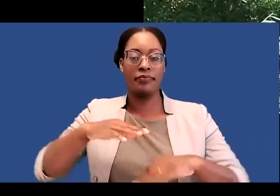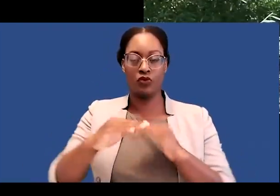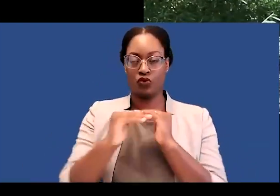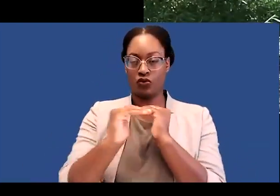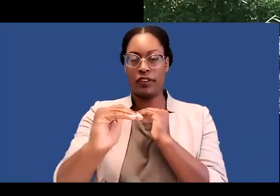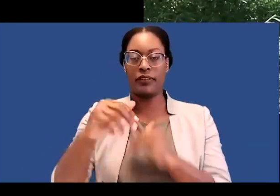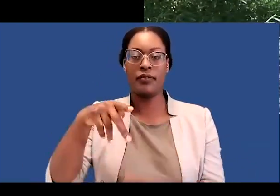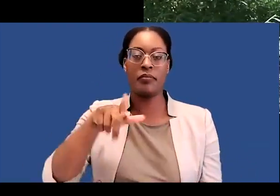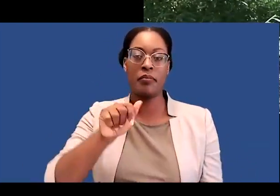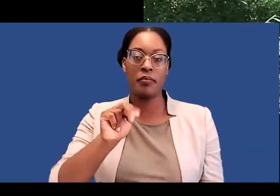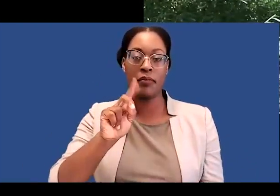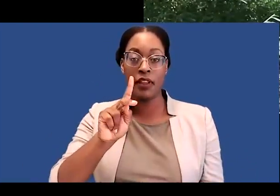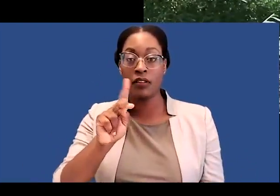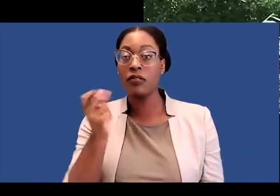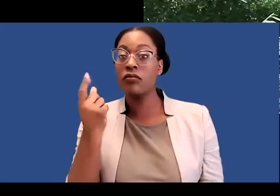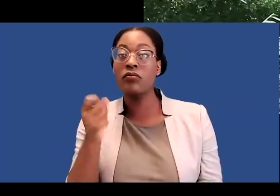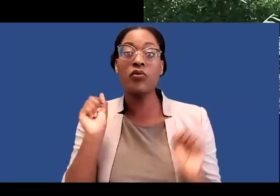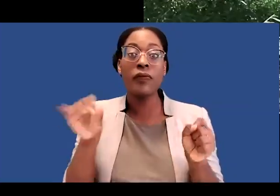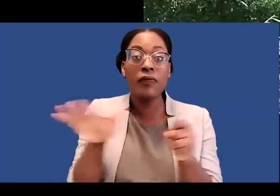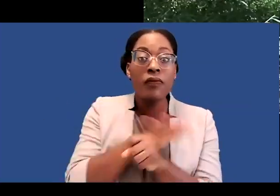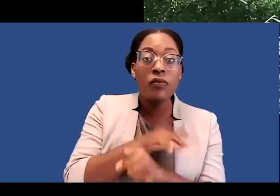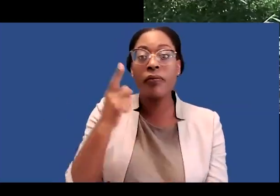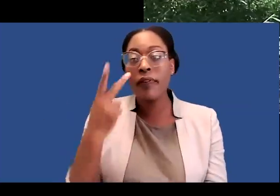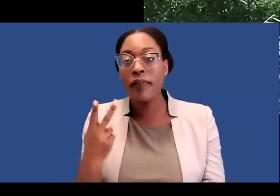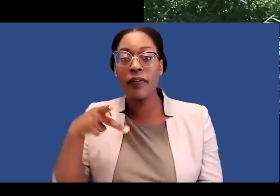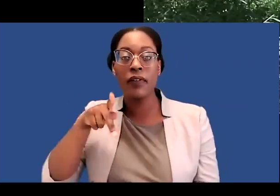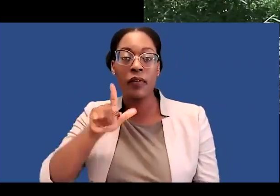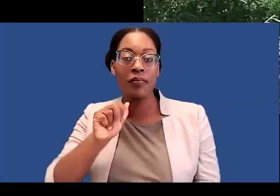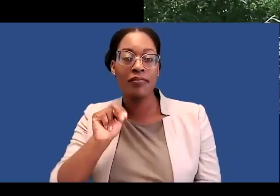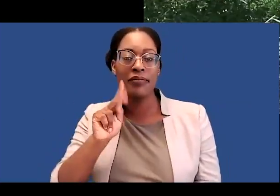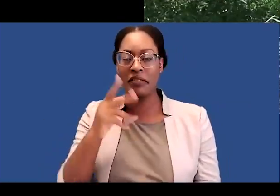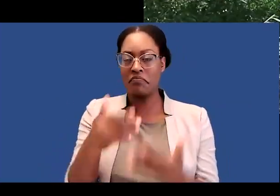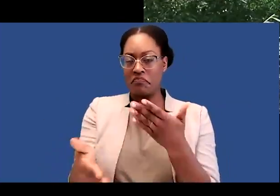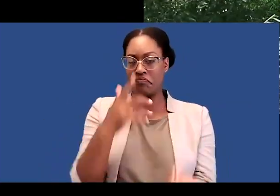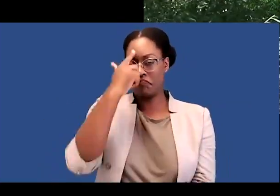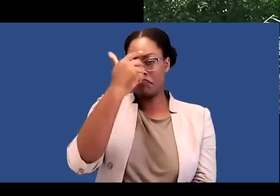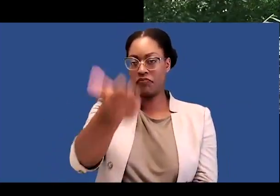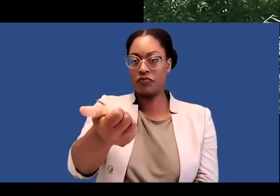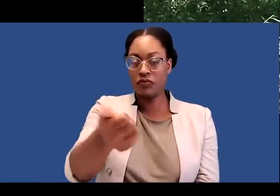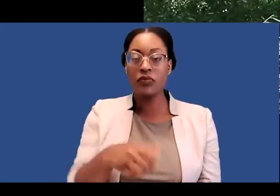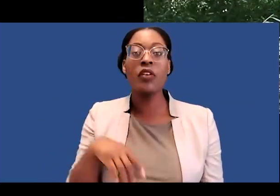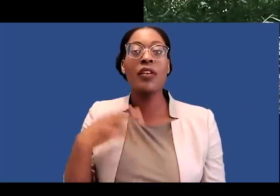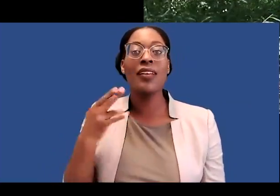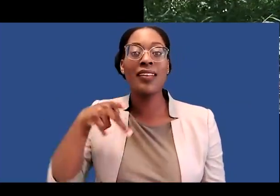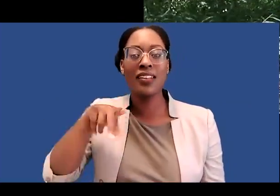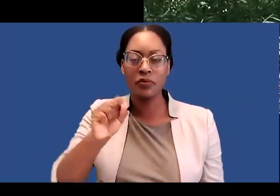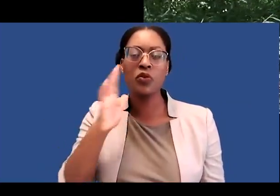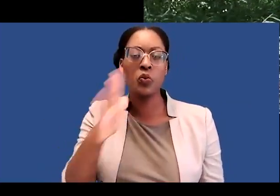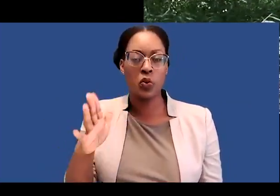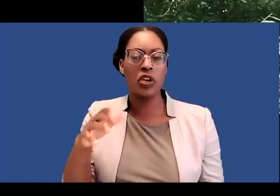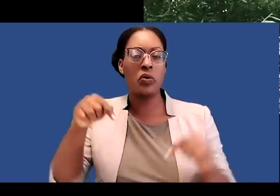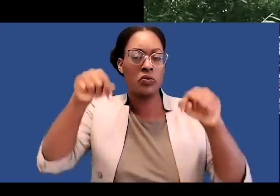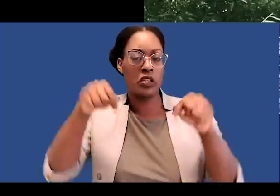If you need to drop into half plank, you can drop the knees, slightly drop the hips as well, and breathe here.